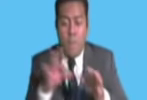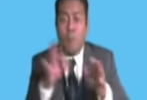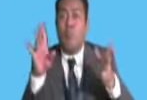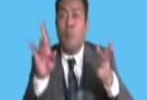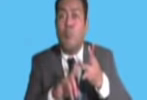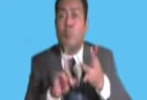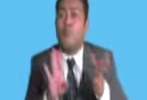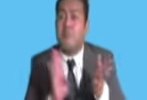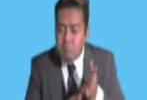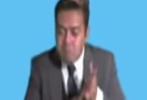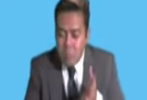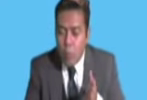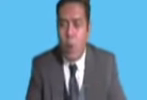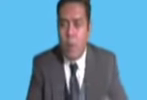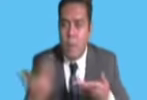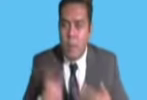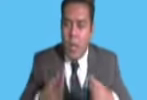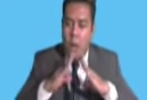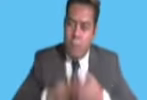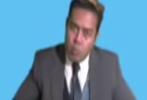will only bring us doom.